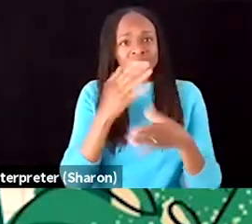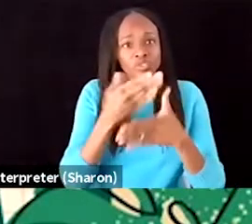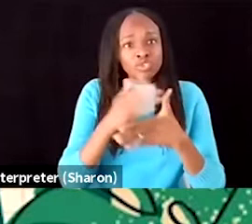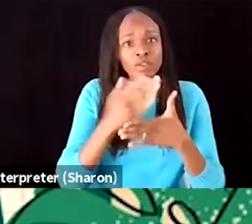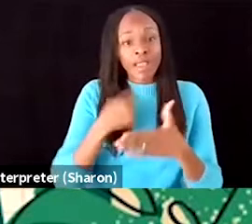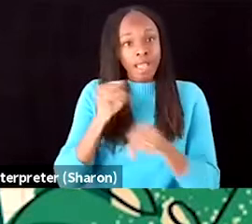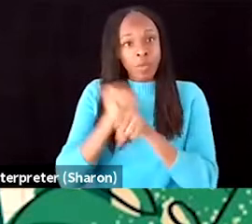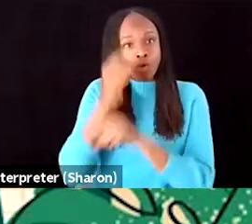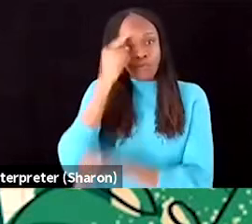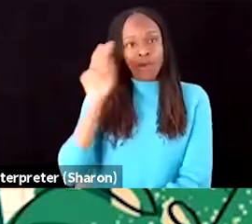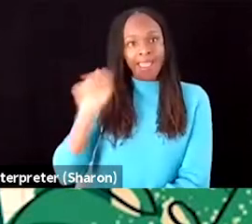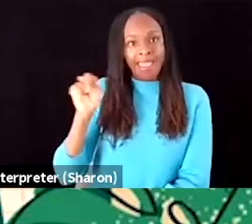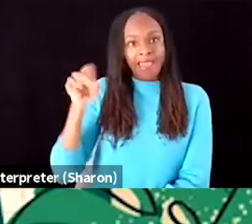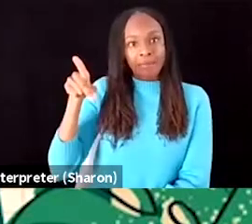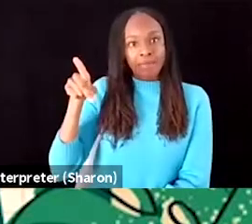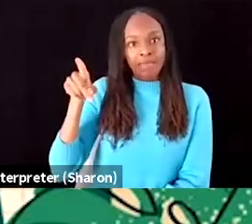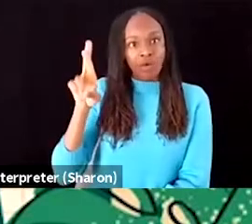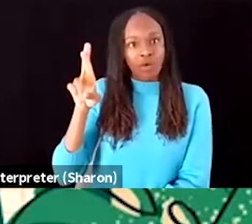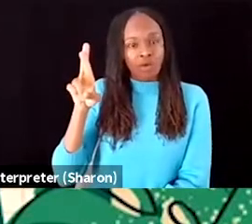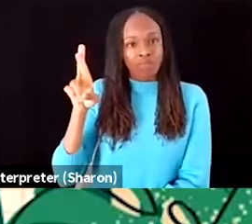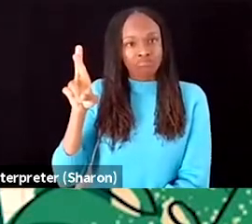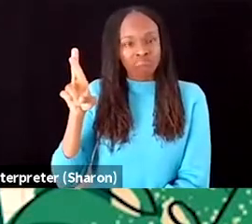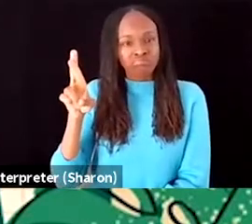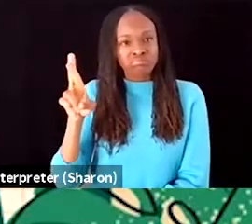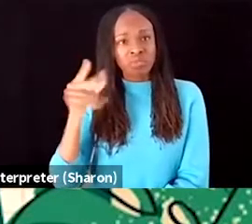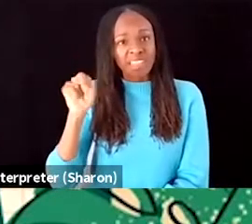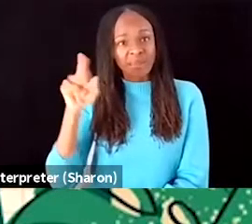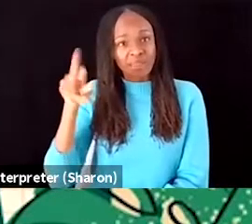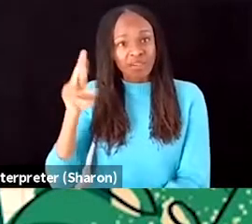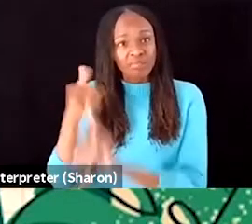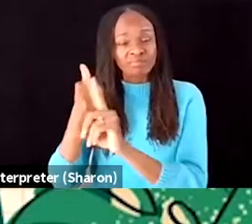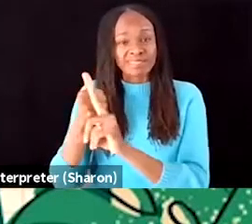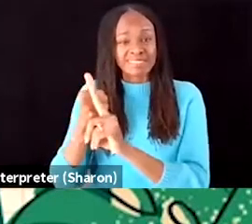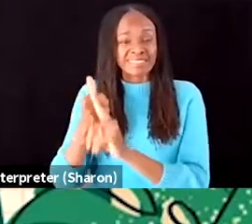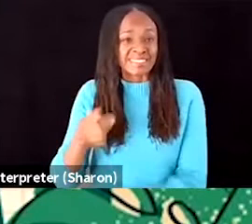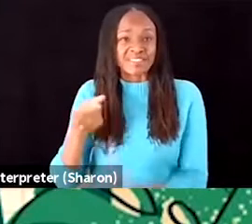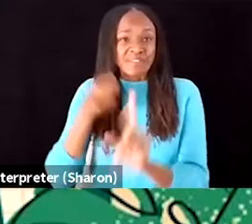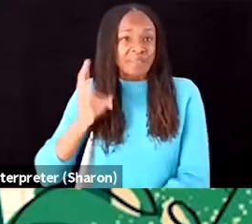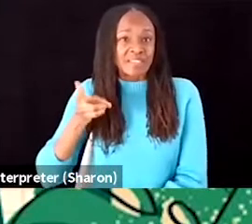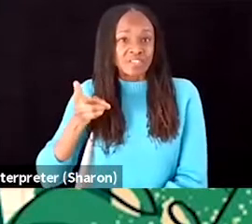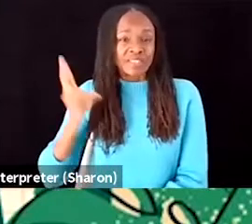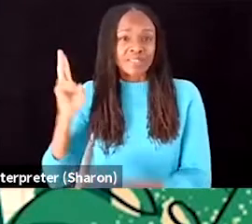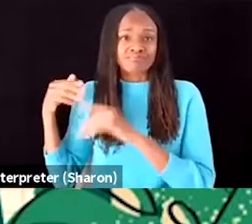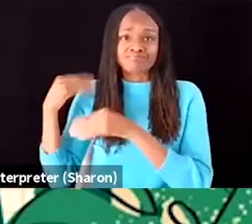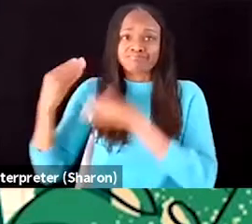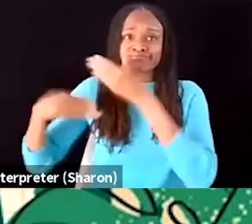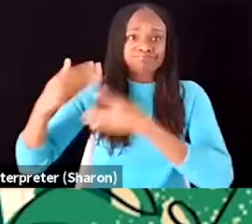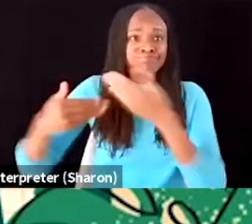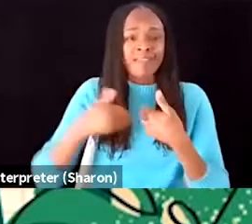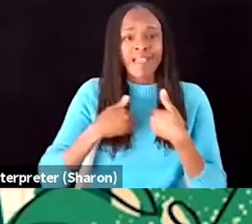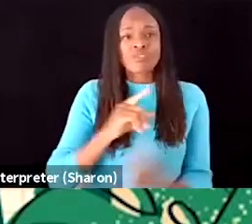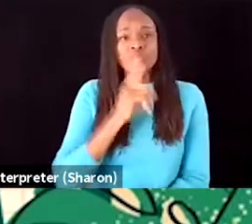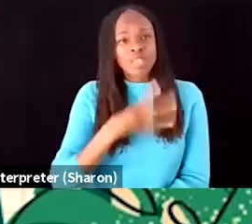for an NPR station. NPR has historically a very white audience. And this year we've done a lot